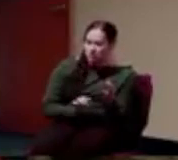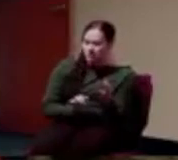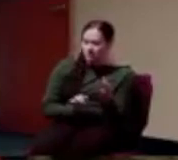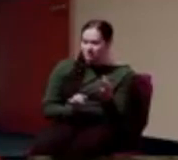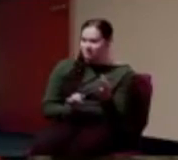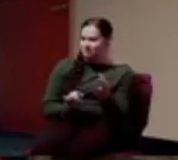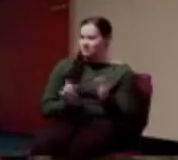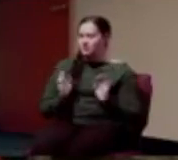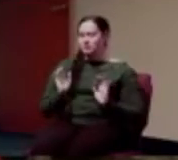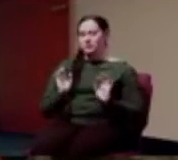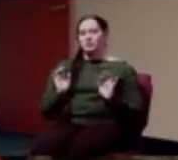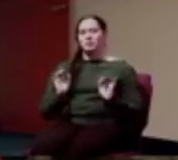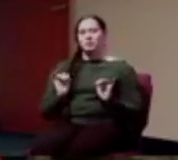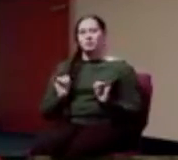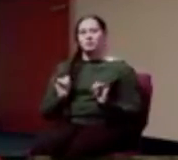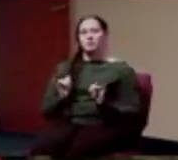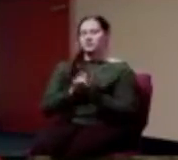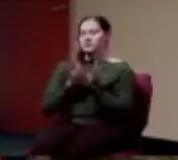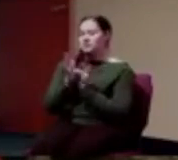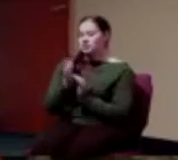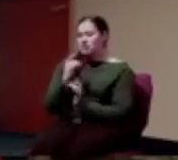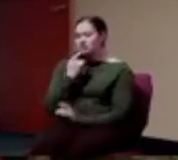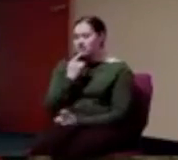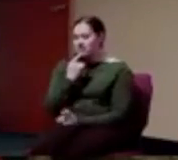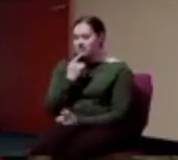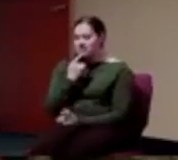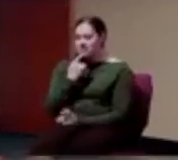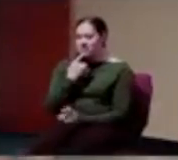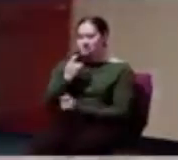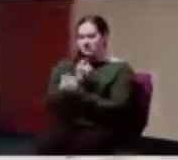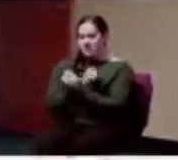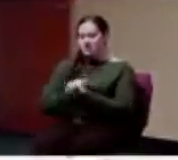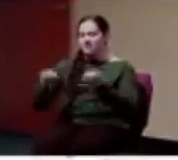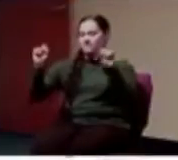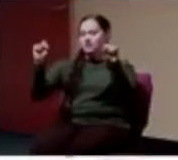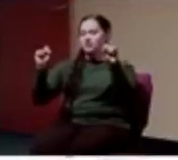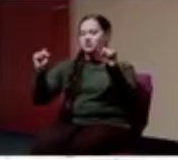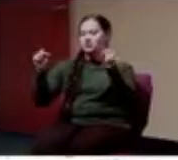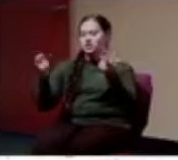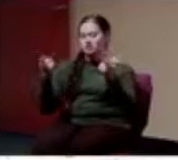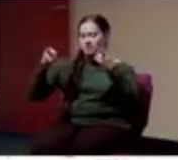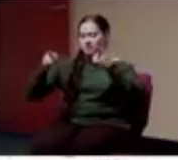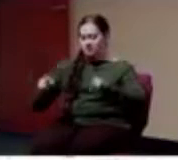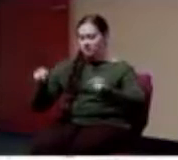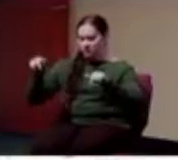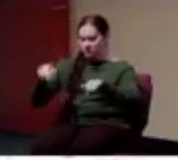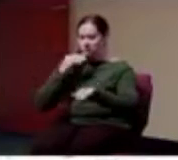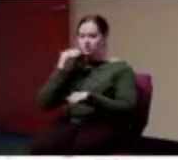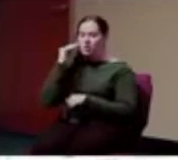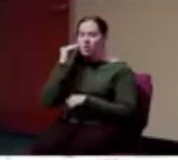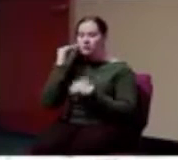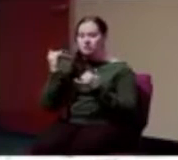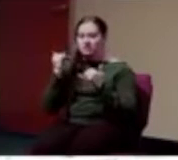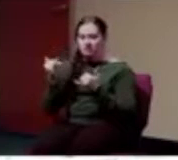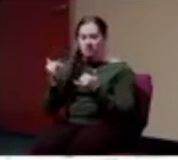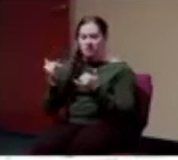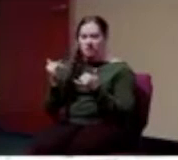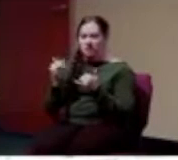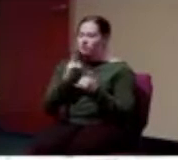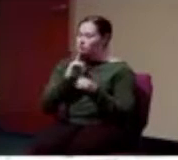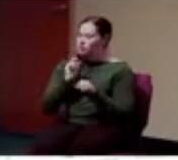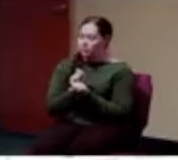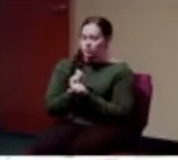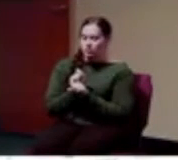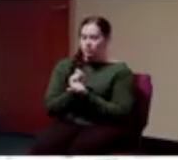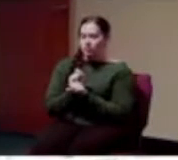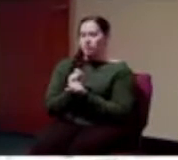Verse 9 says this: Jesus responded, "Salvation has come to this home today. For this man has shown himself to be a true son of Abraham. For the Son